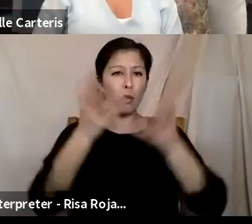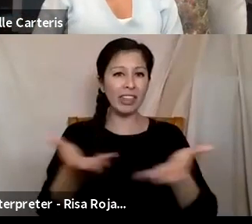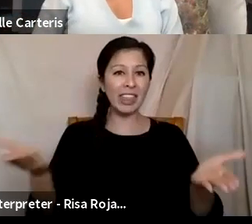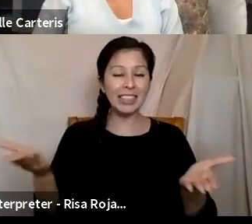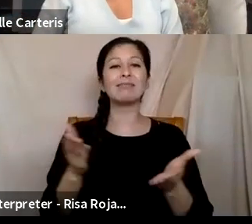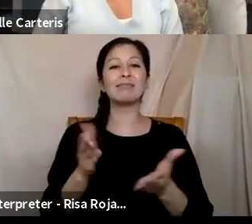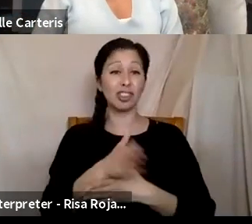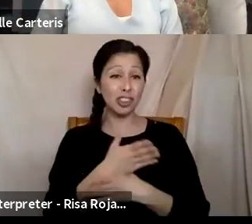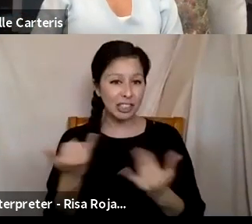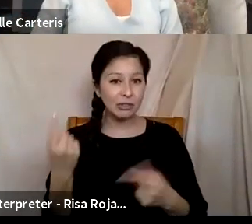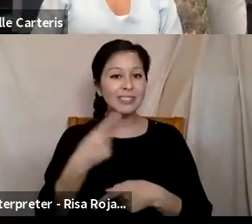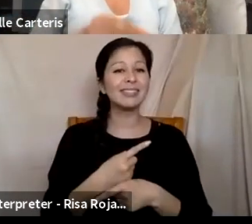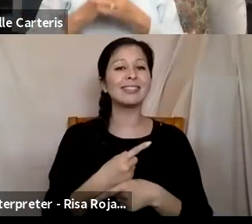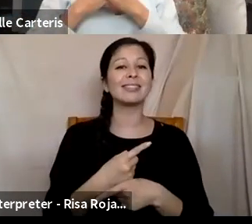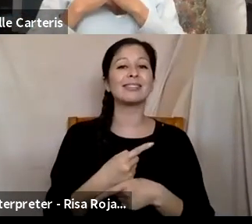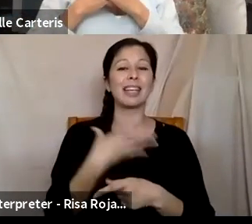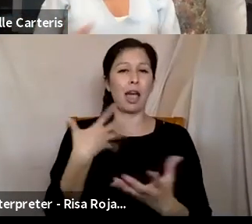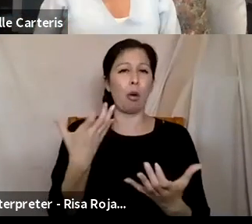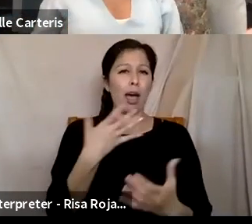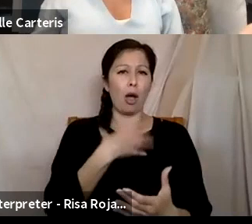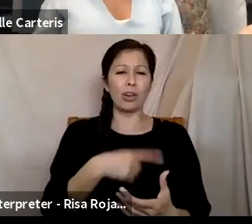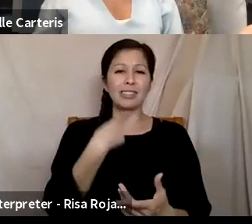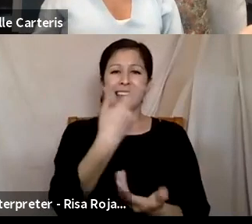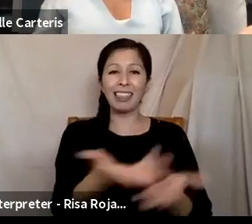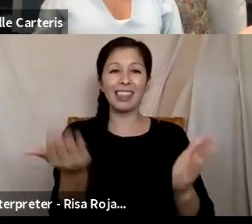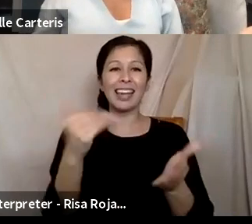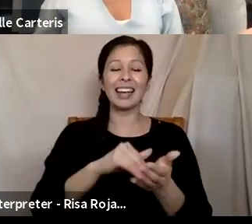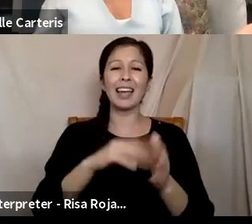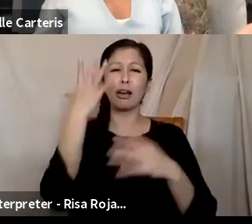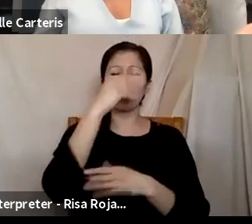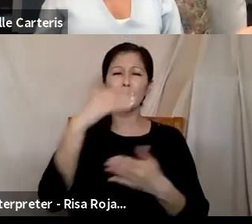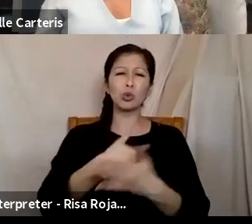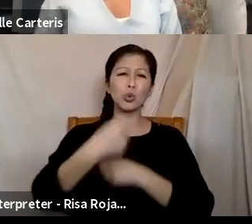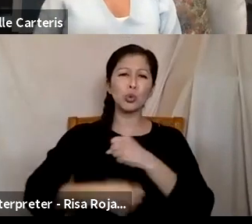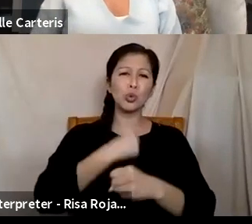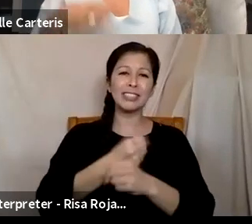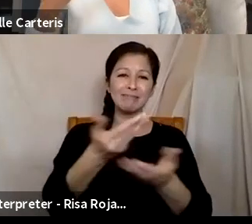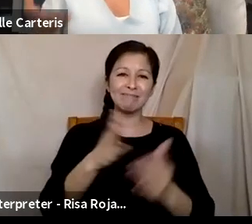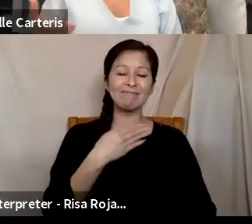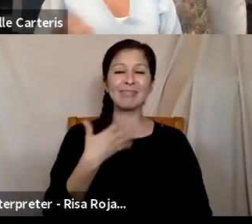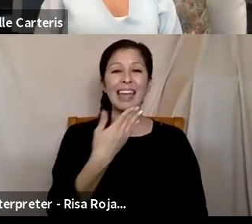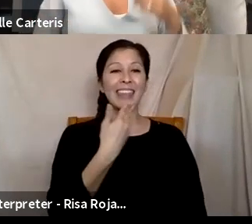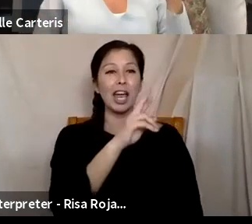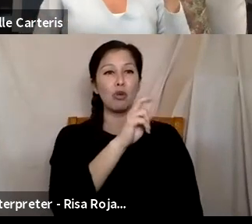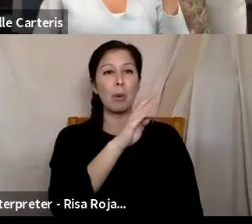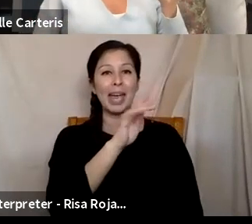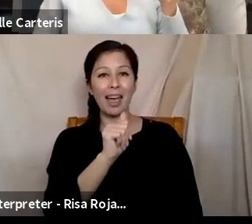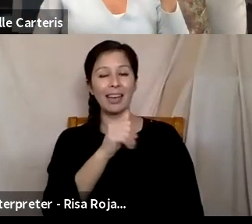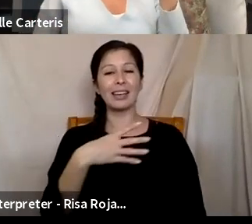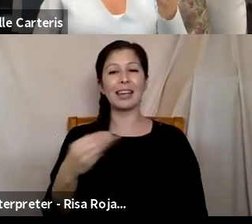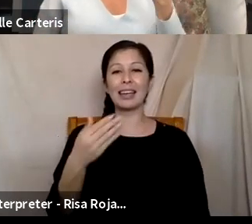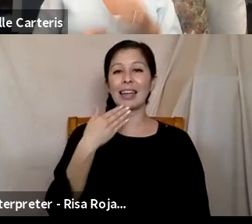being shared here. And I want to wish you all again a beautiful, beautiful new year. Thank Rebecca